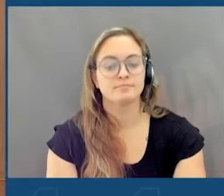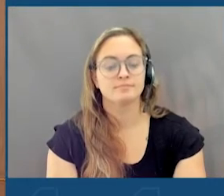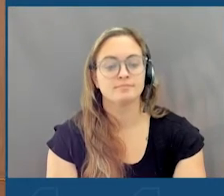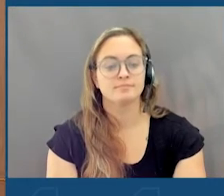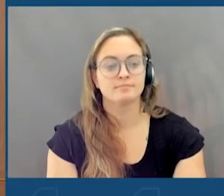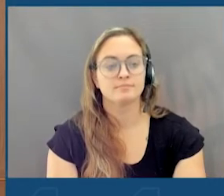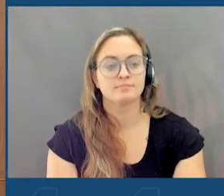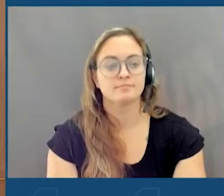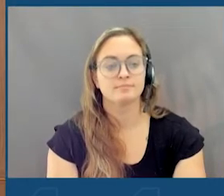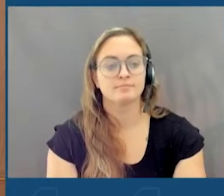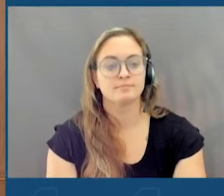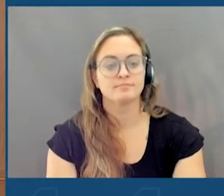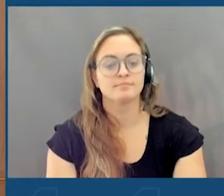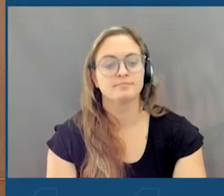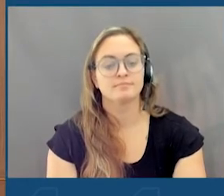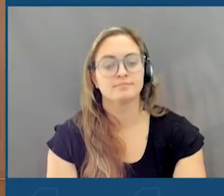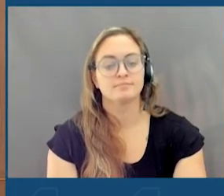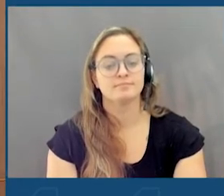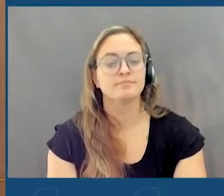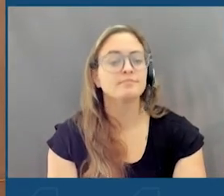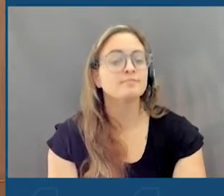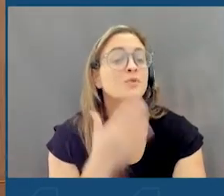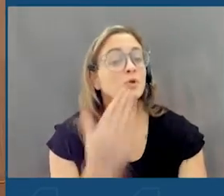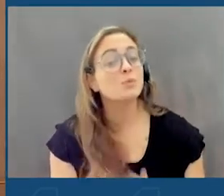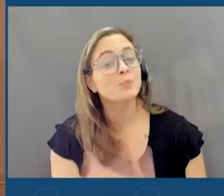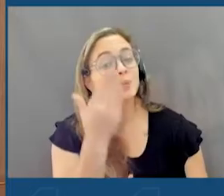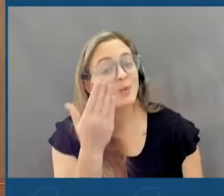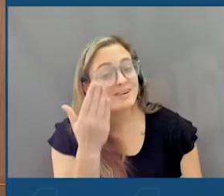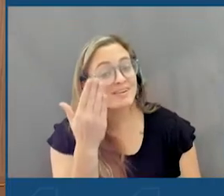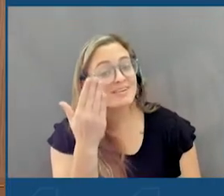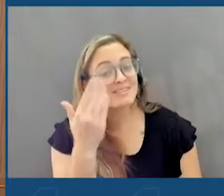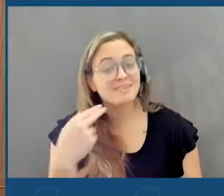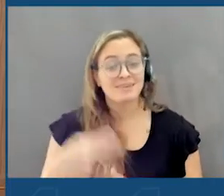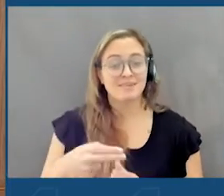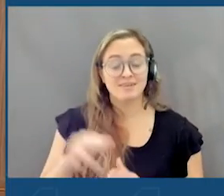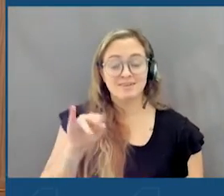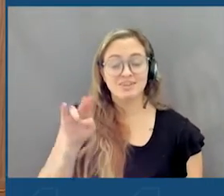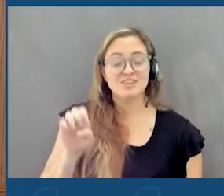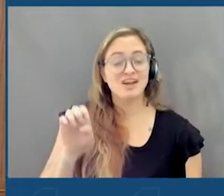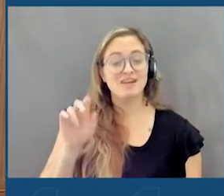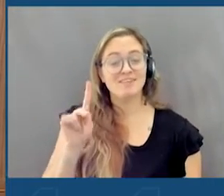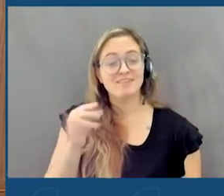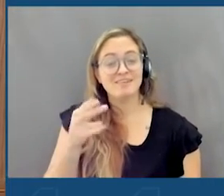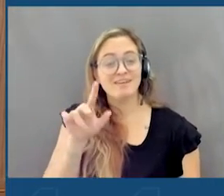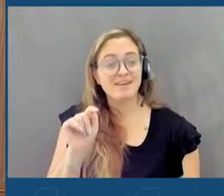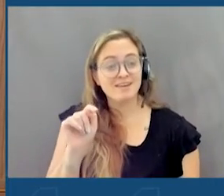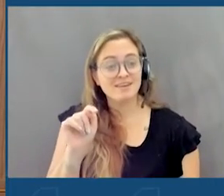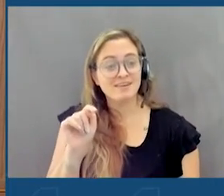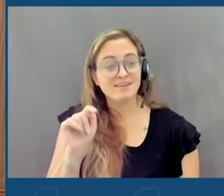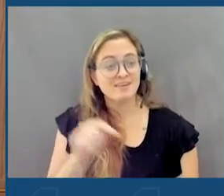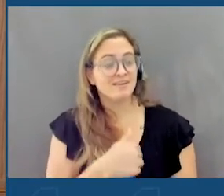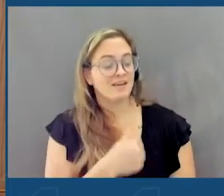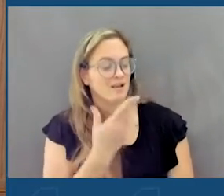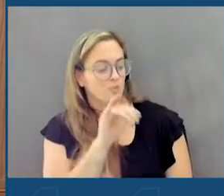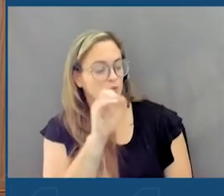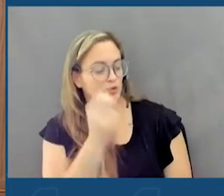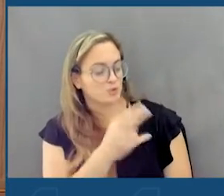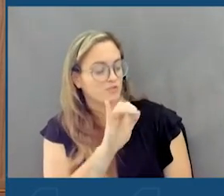Good morning, everyone. Good morning, everyone. My name is Jacqueline Knight. And I am Joseph